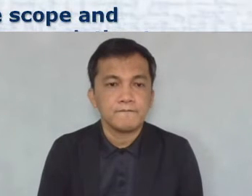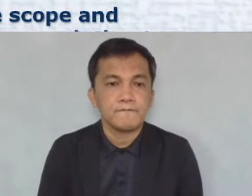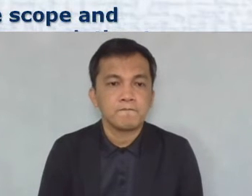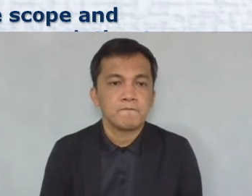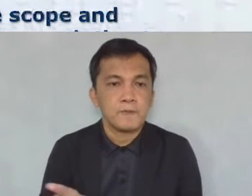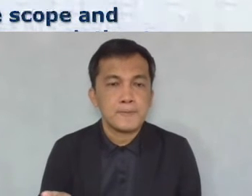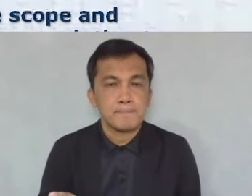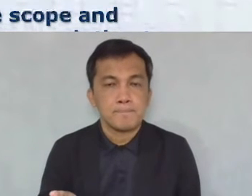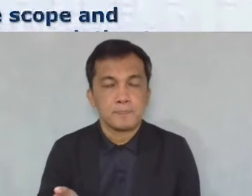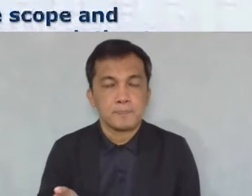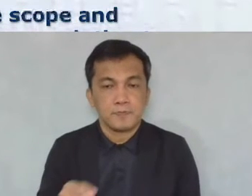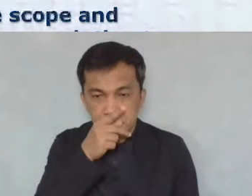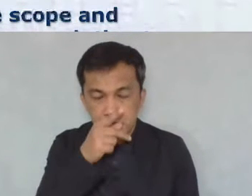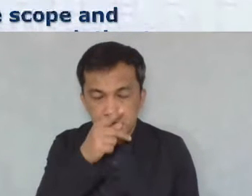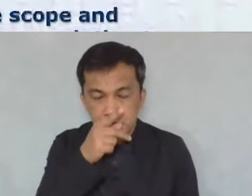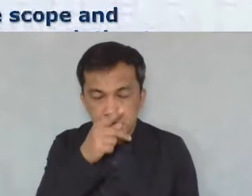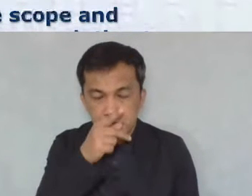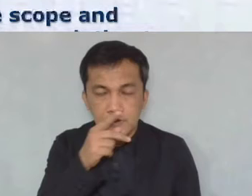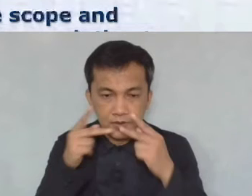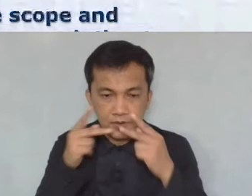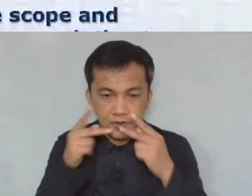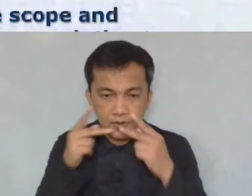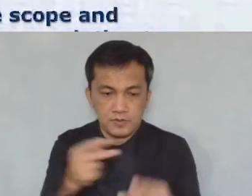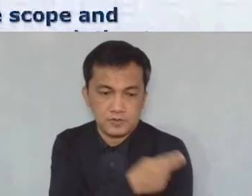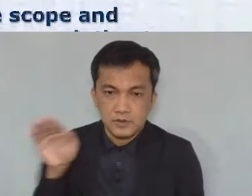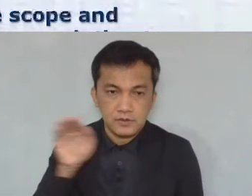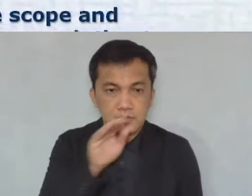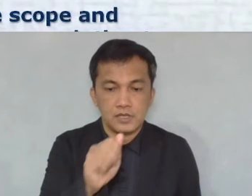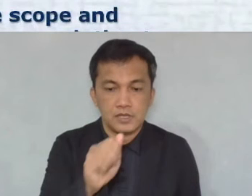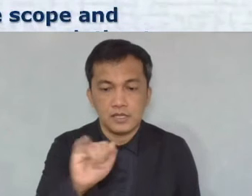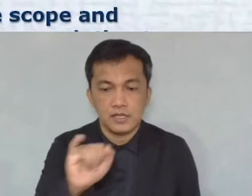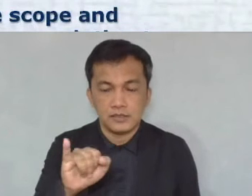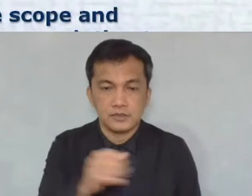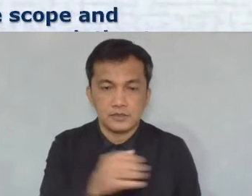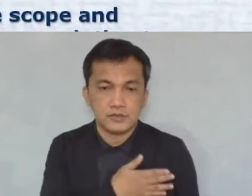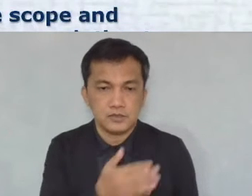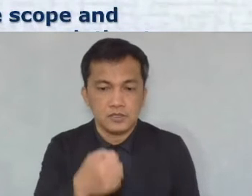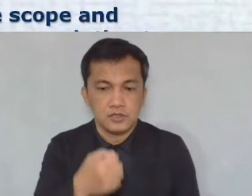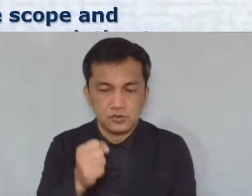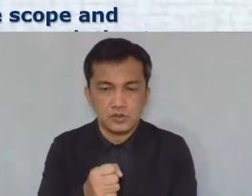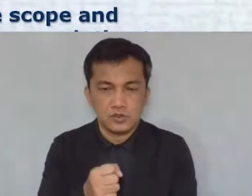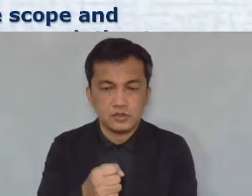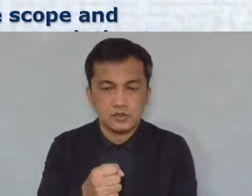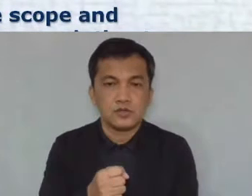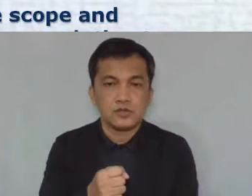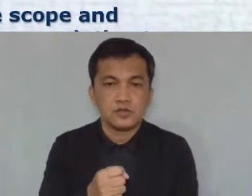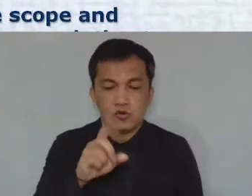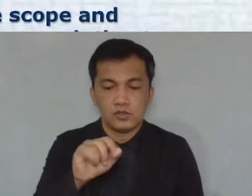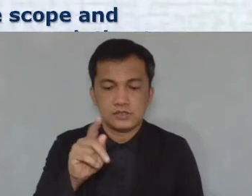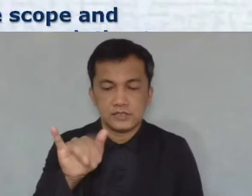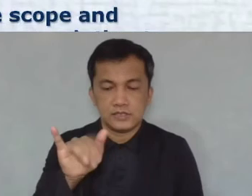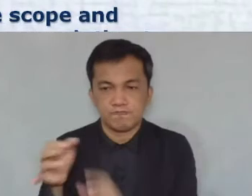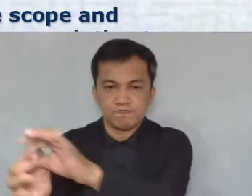Network of public and private hospitals are being tapped to support the AI initiative to create more holistic synergy of